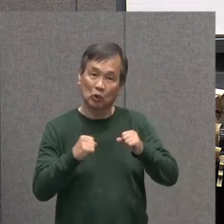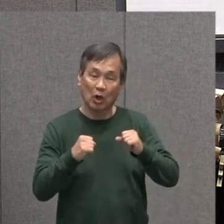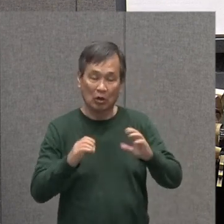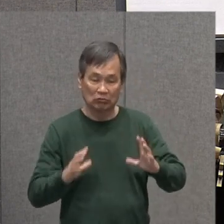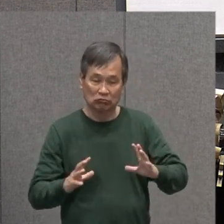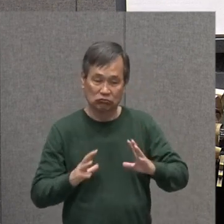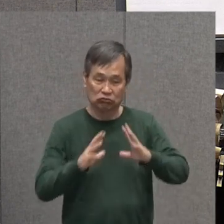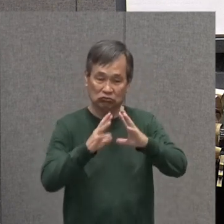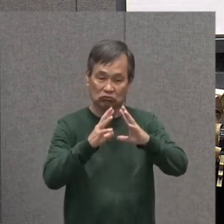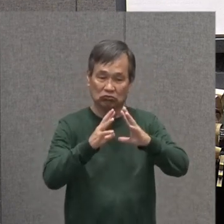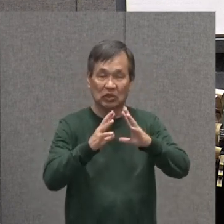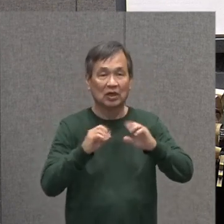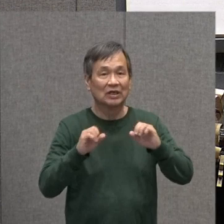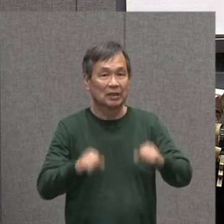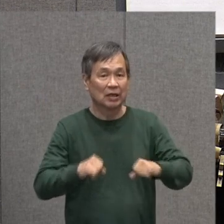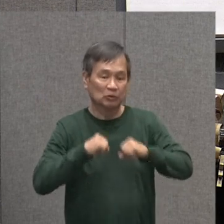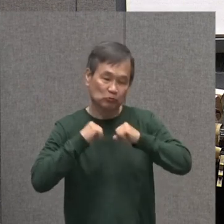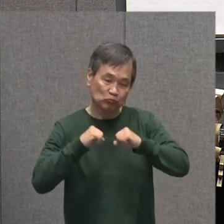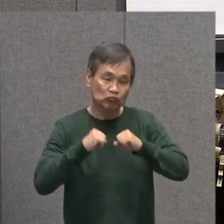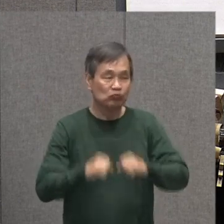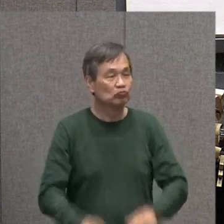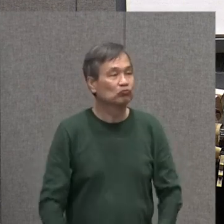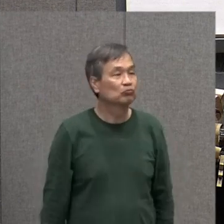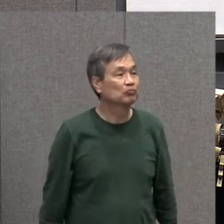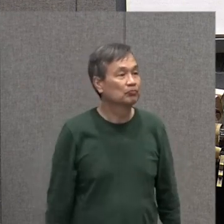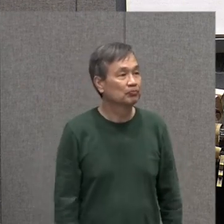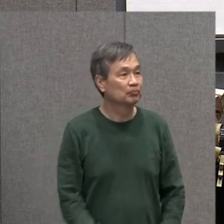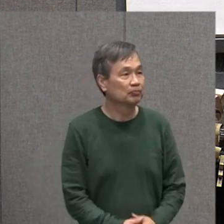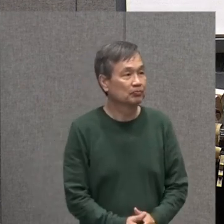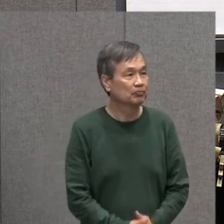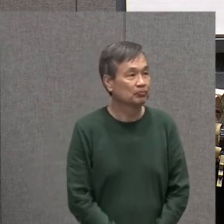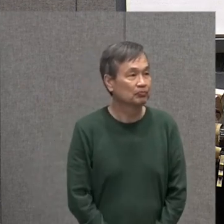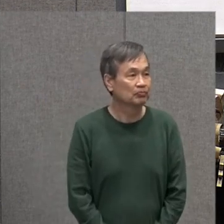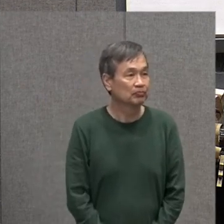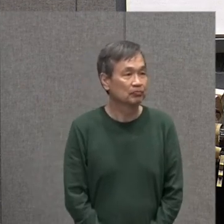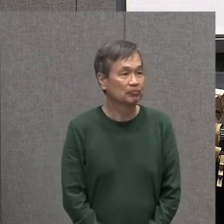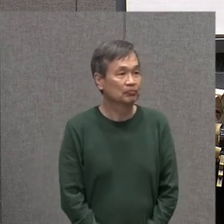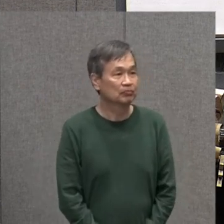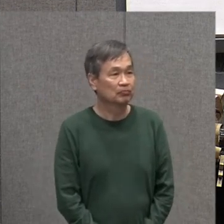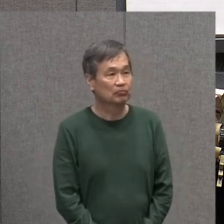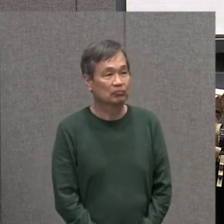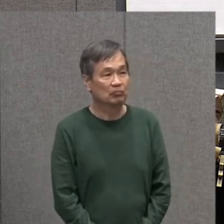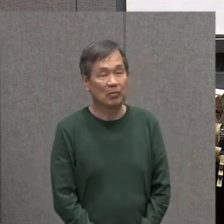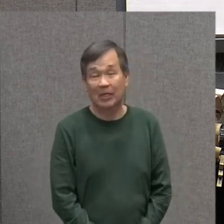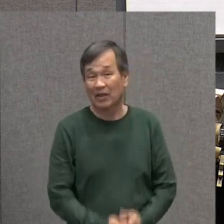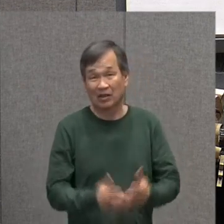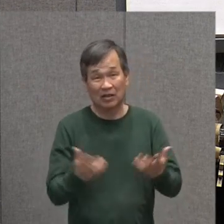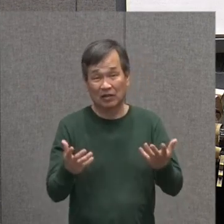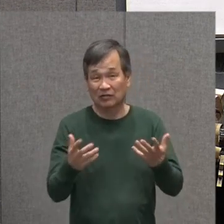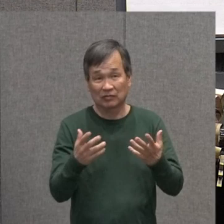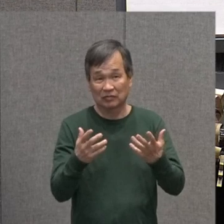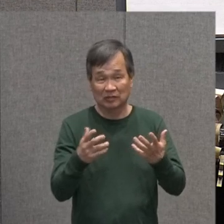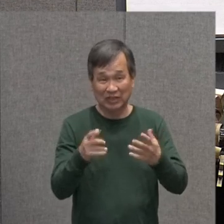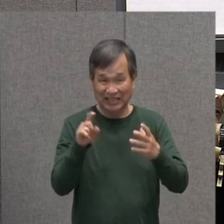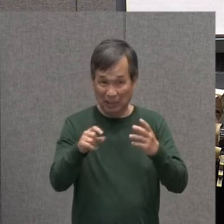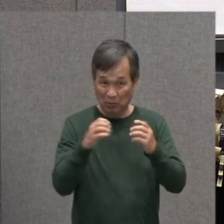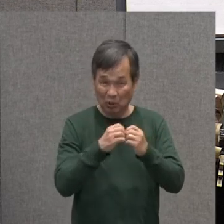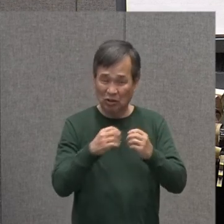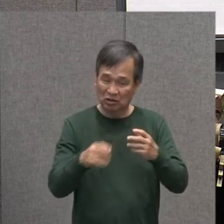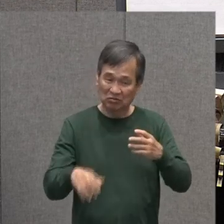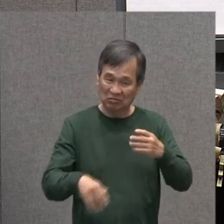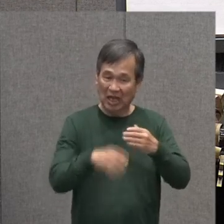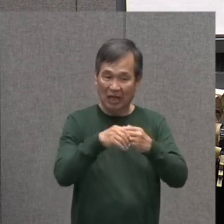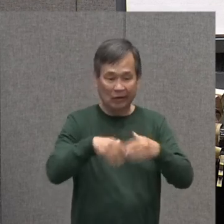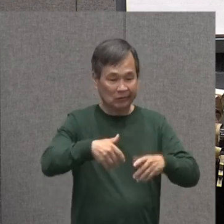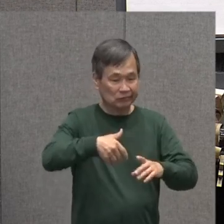nice stable base. And if the if it's not long enough, you can just add a tube to go